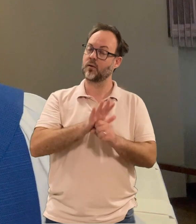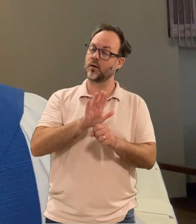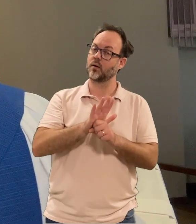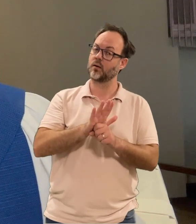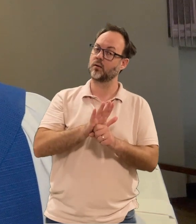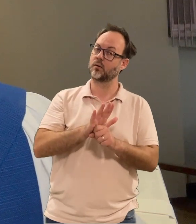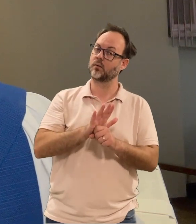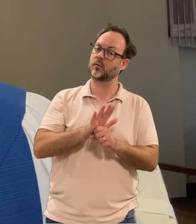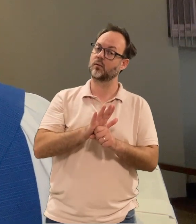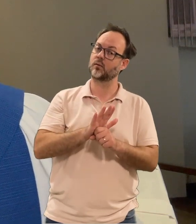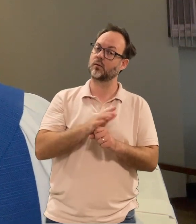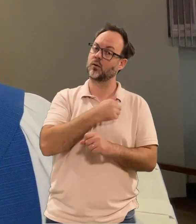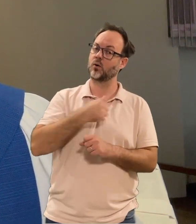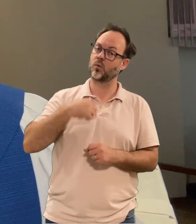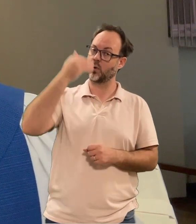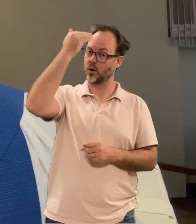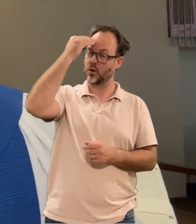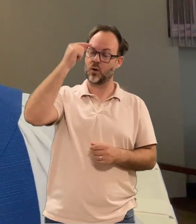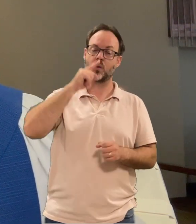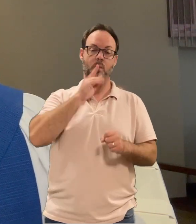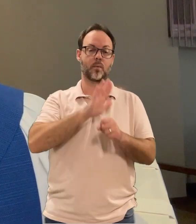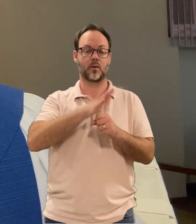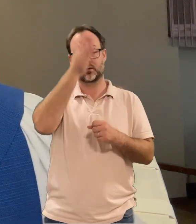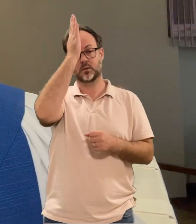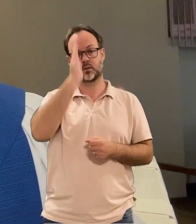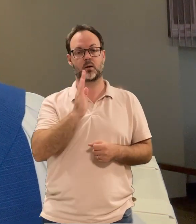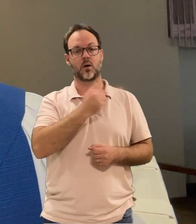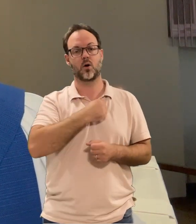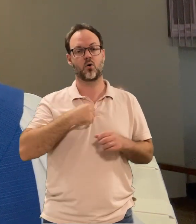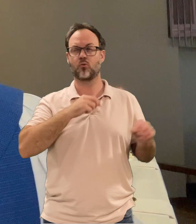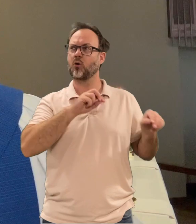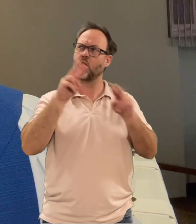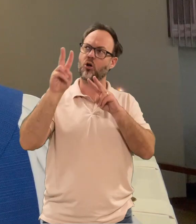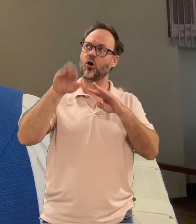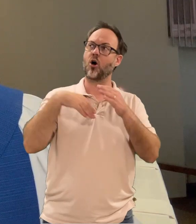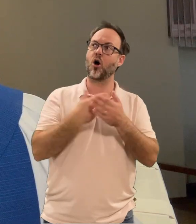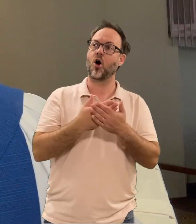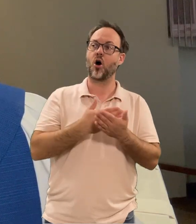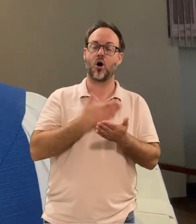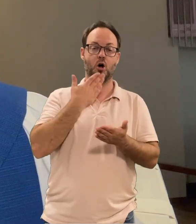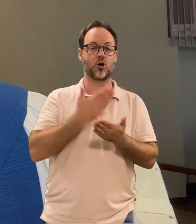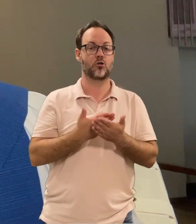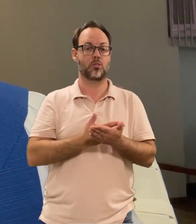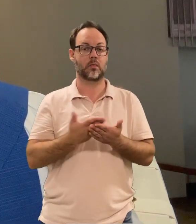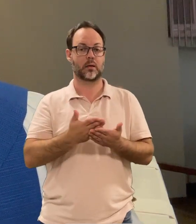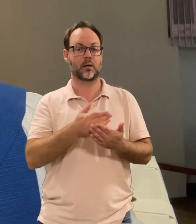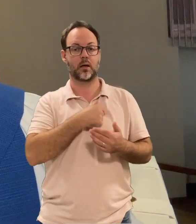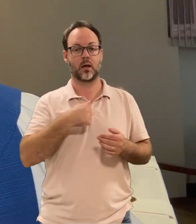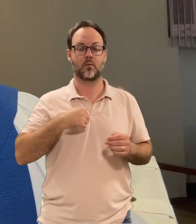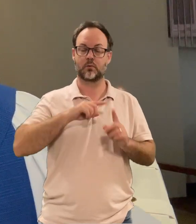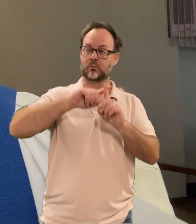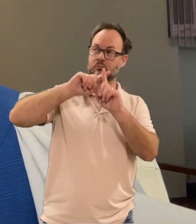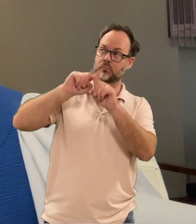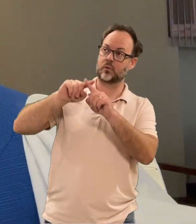Because God is faithful, and we know the promises of God, we look to Him for all good